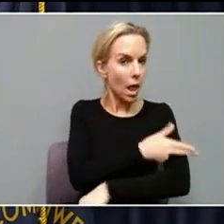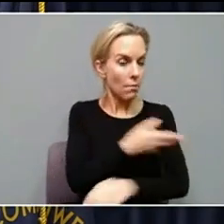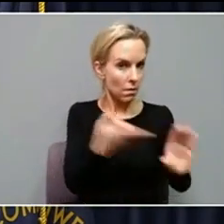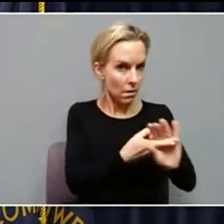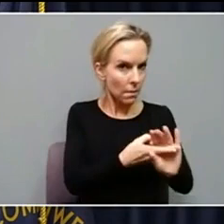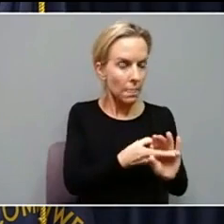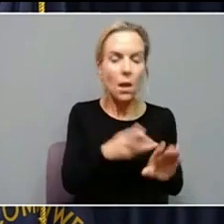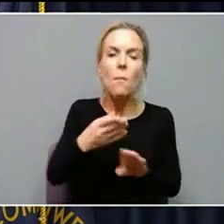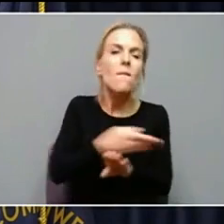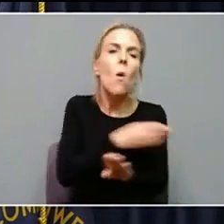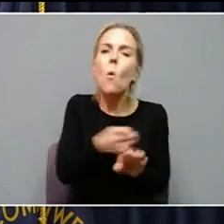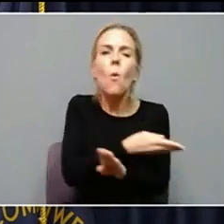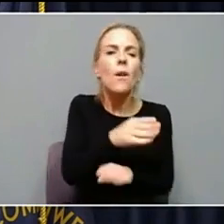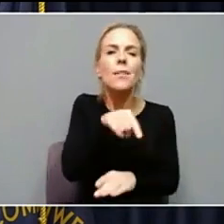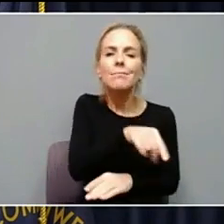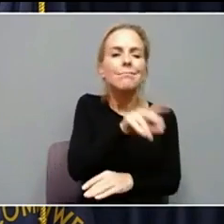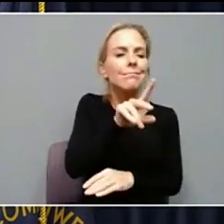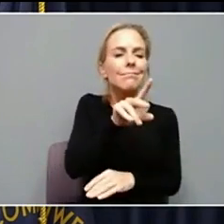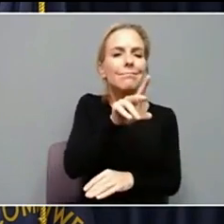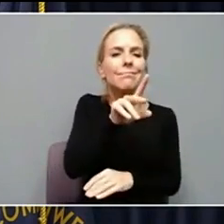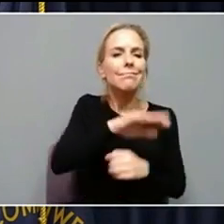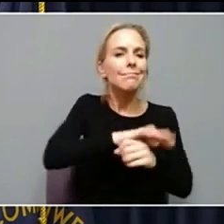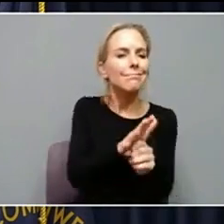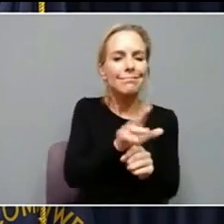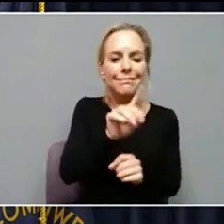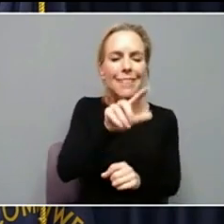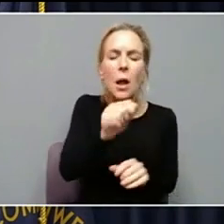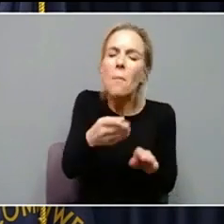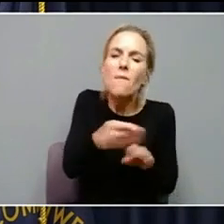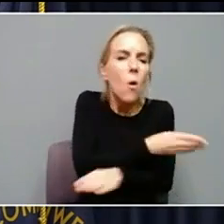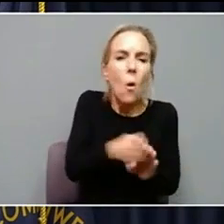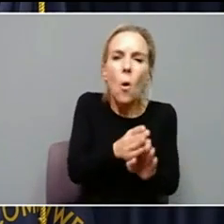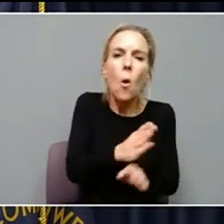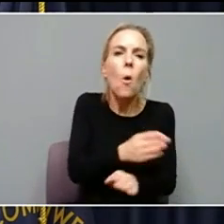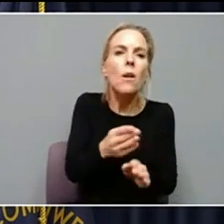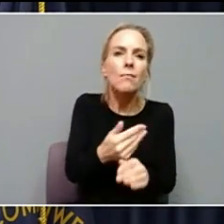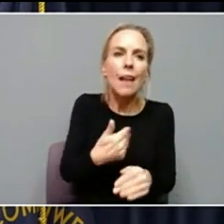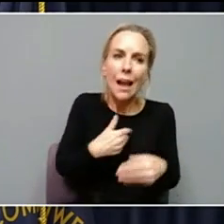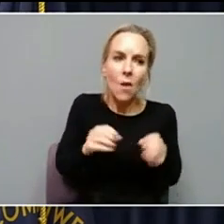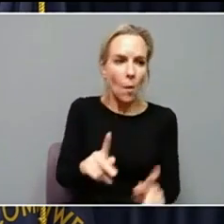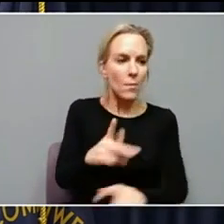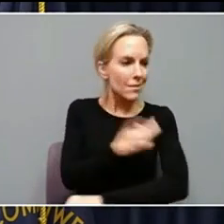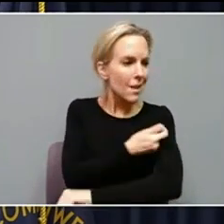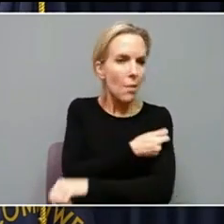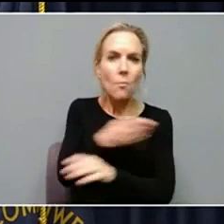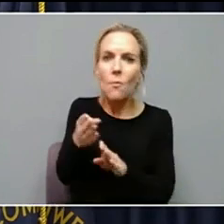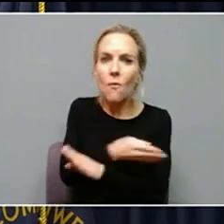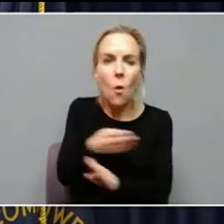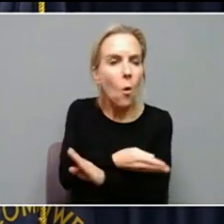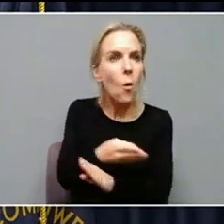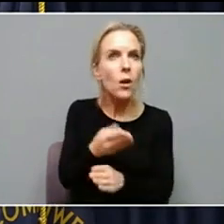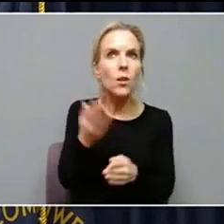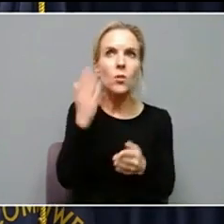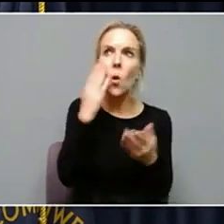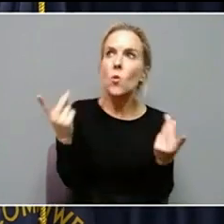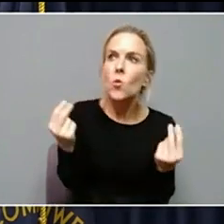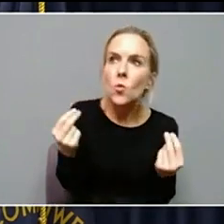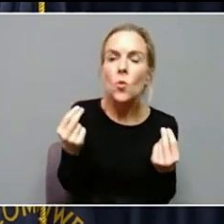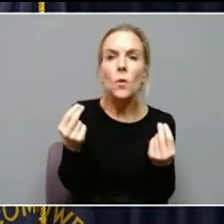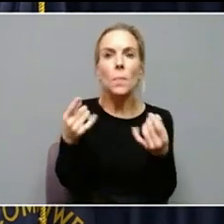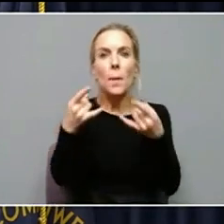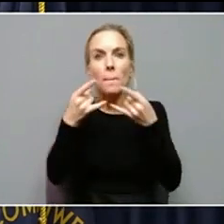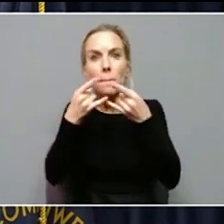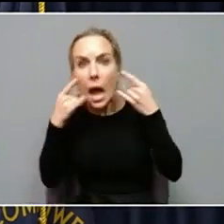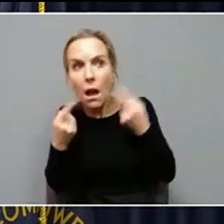before we had vaccines, before we knew how well masks worked.